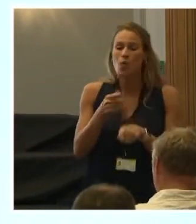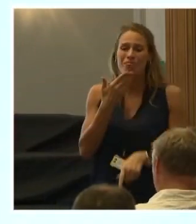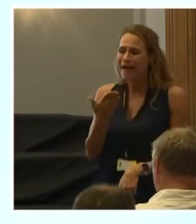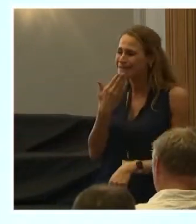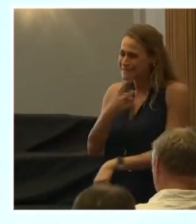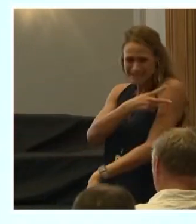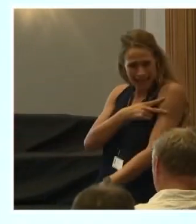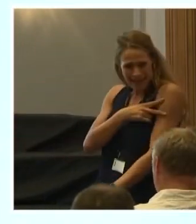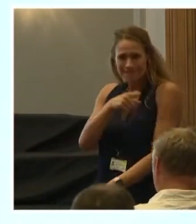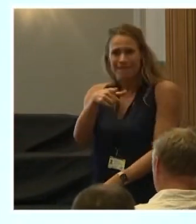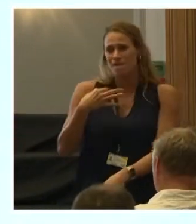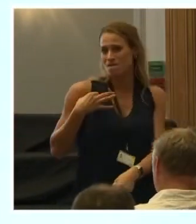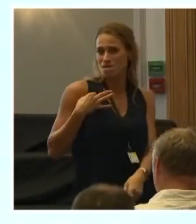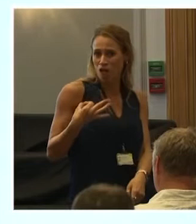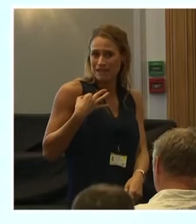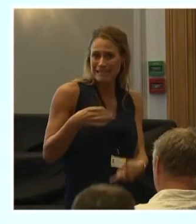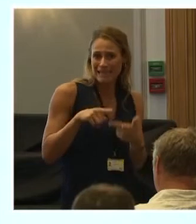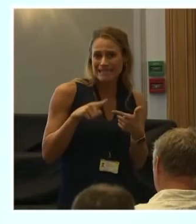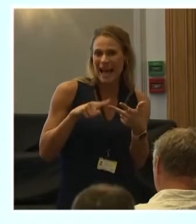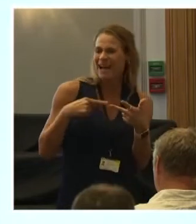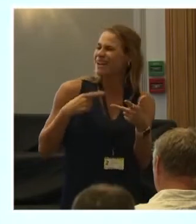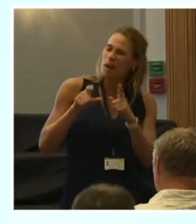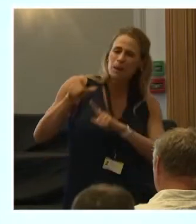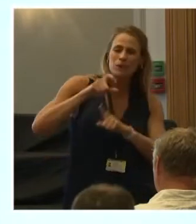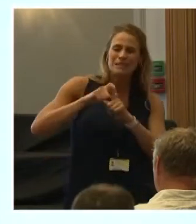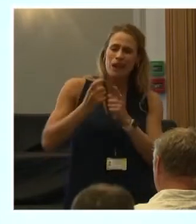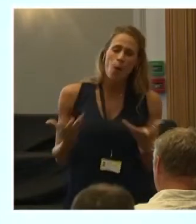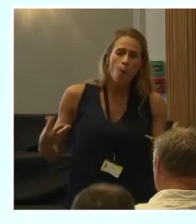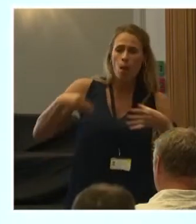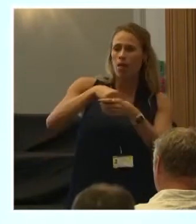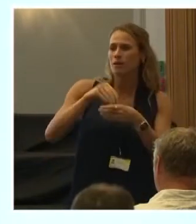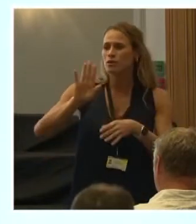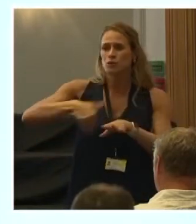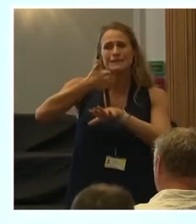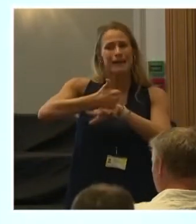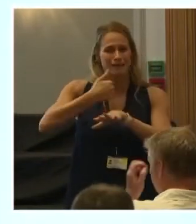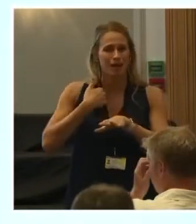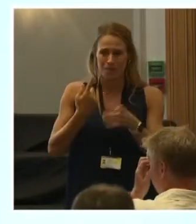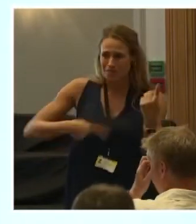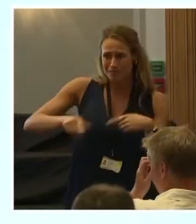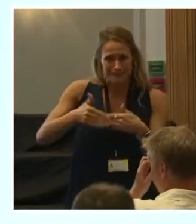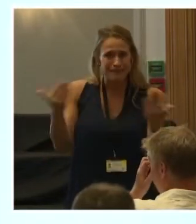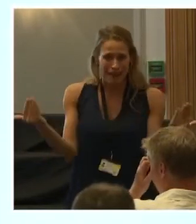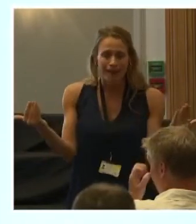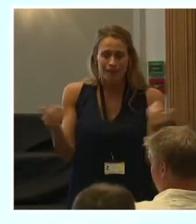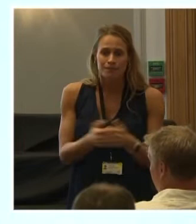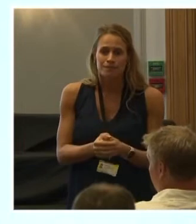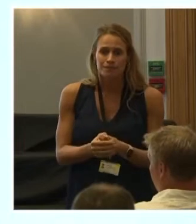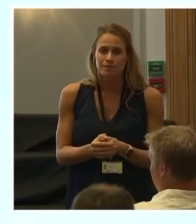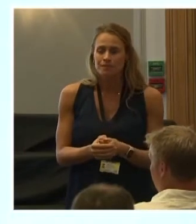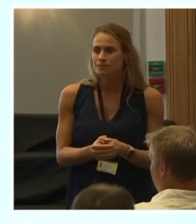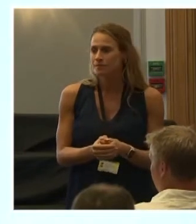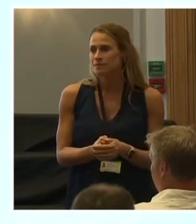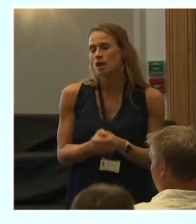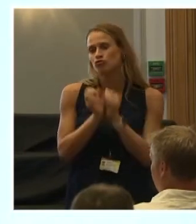our community for coming together and putting the huge amount of effort it takes to pull a day like today together. I'm also